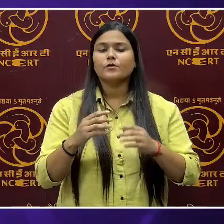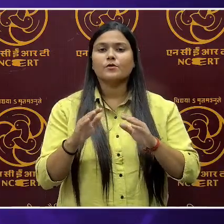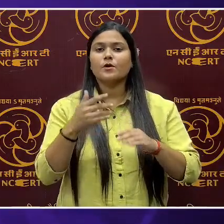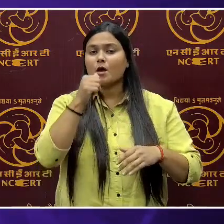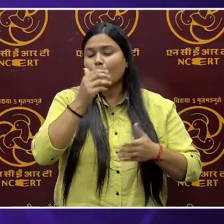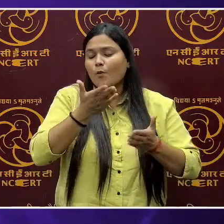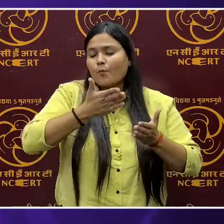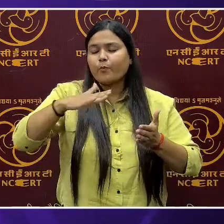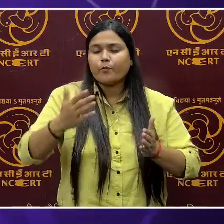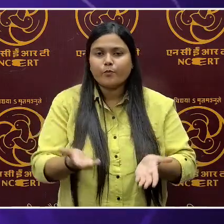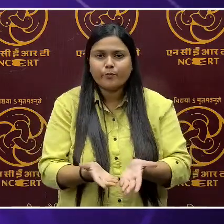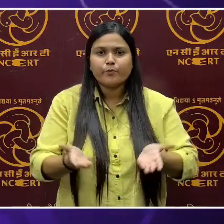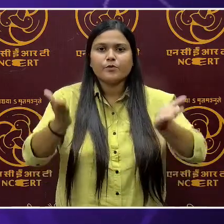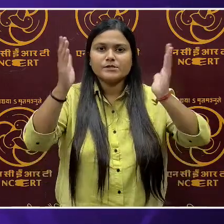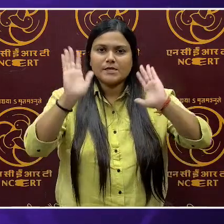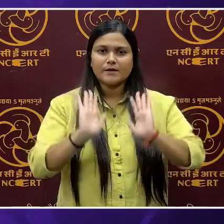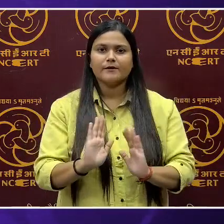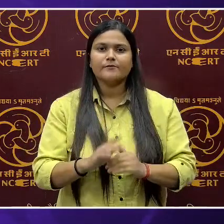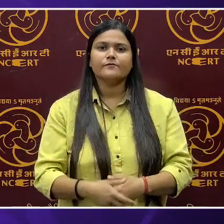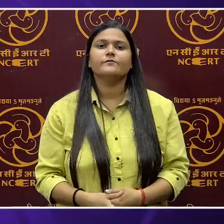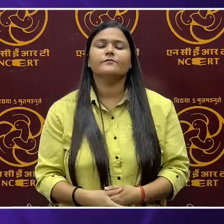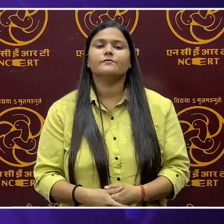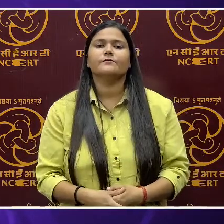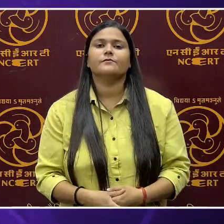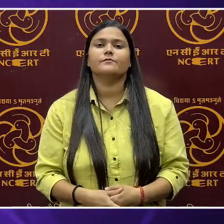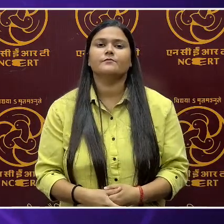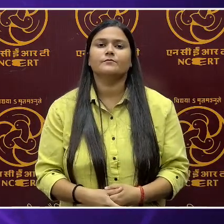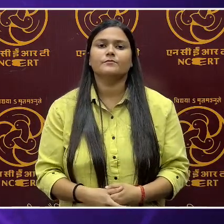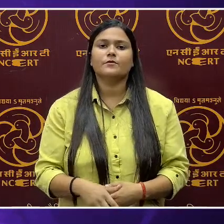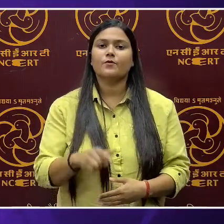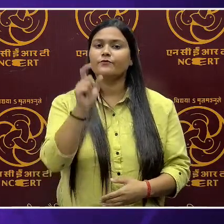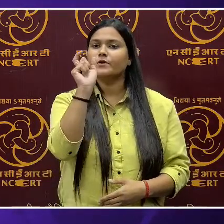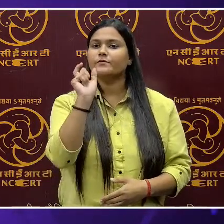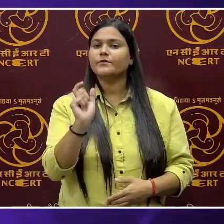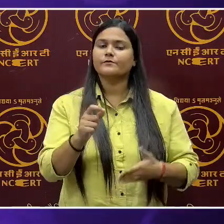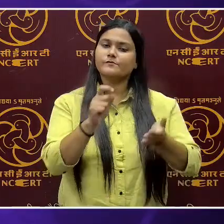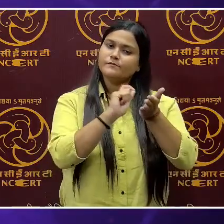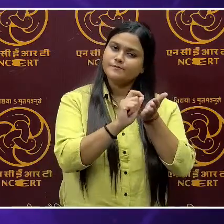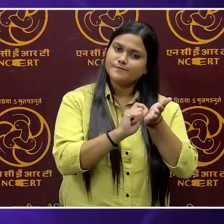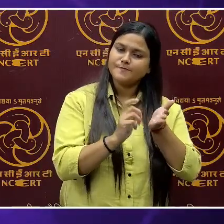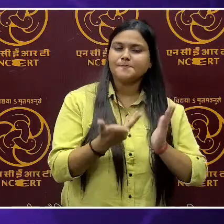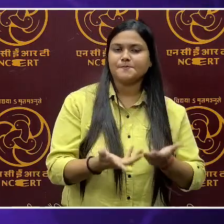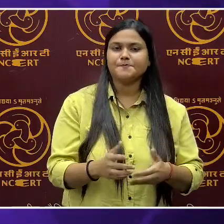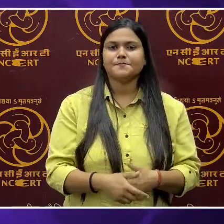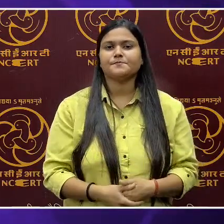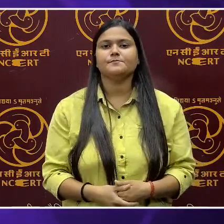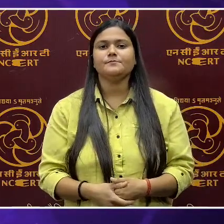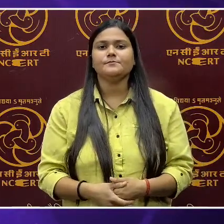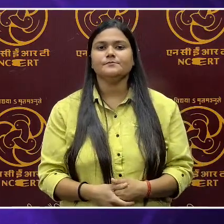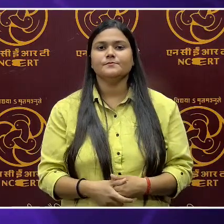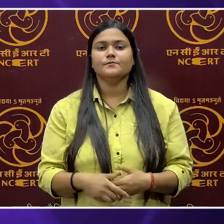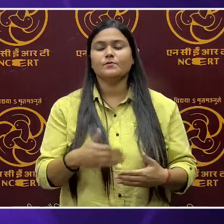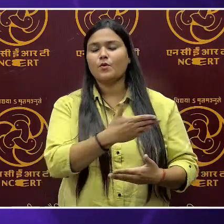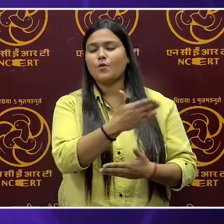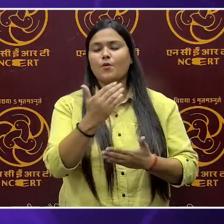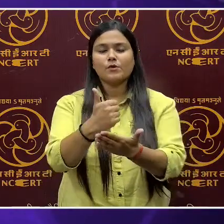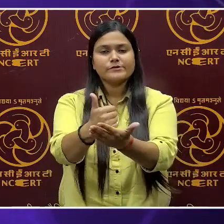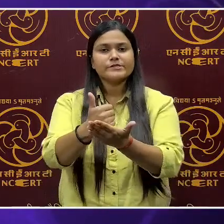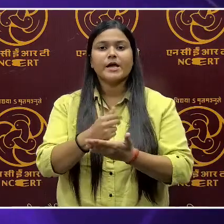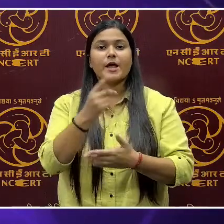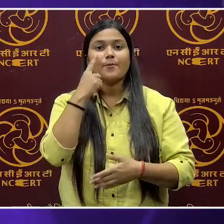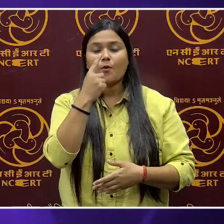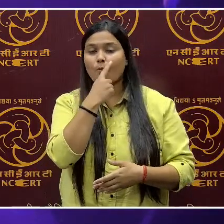tank, and you can just write those letters. So this is for helping all our VI